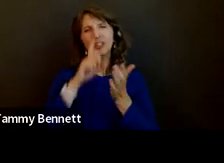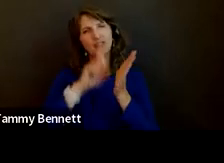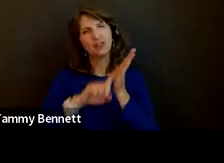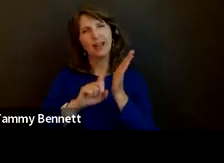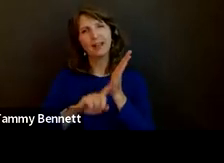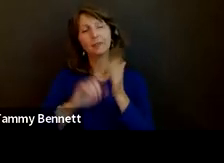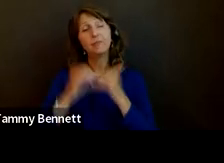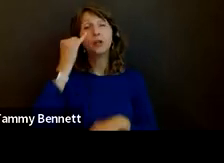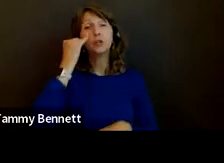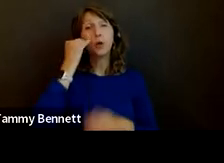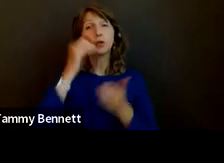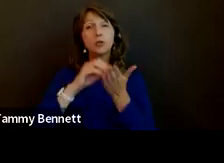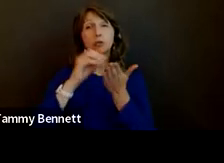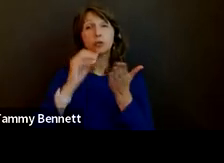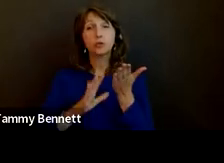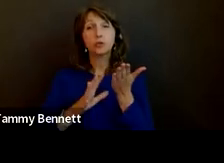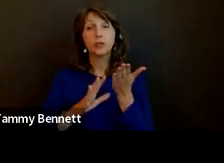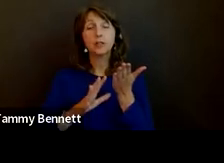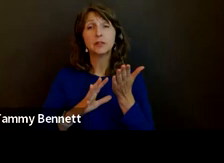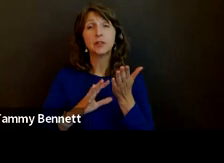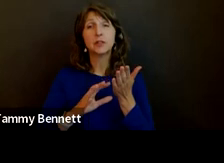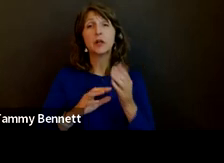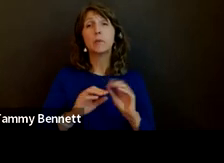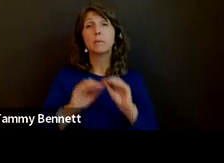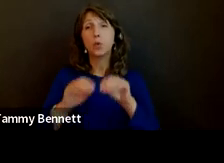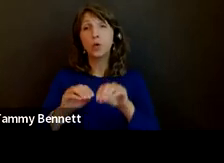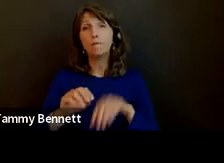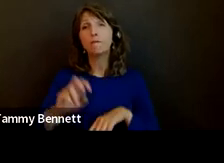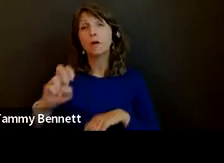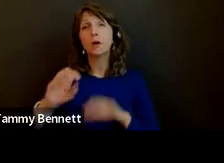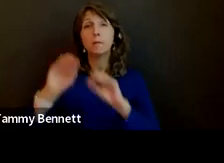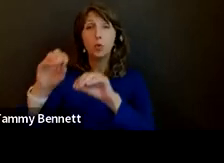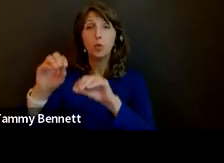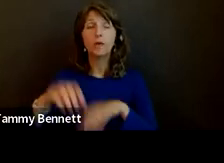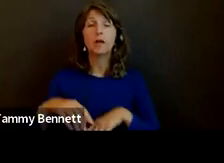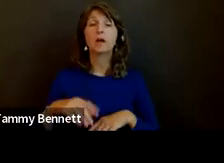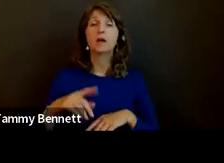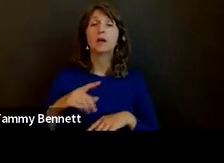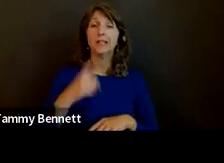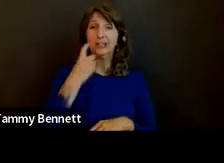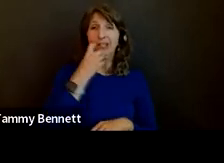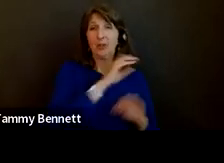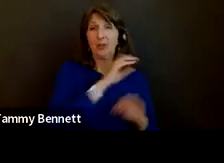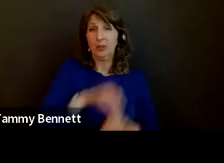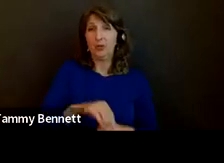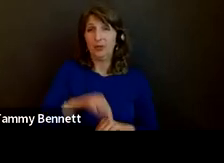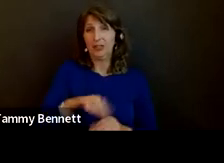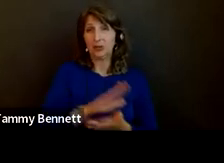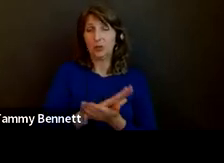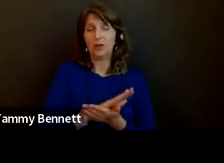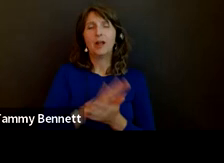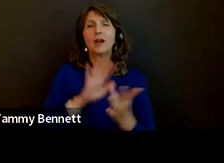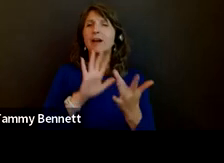transferring or are frequently moving, work with the previous school districts to ensure continuity of education. And if you